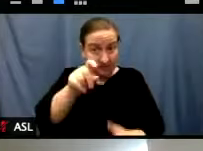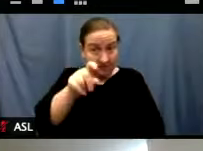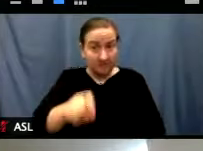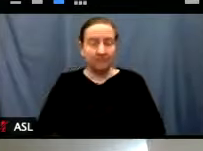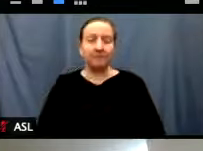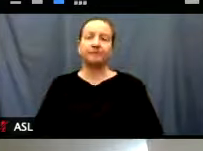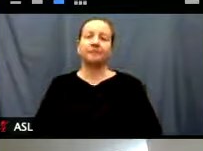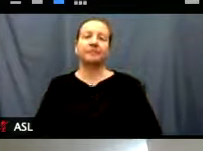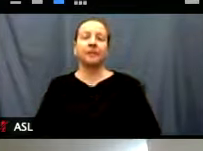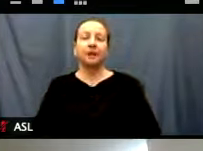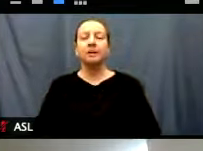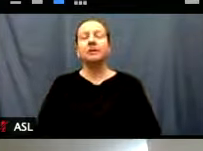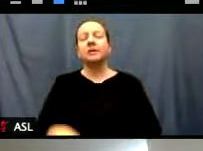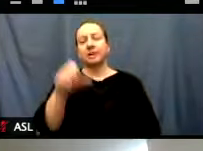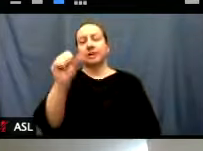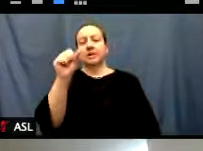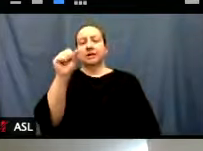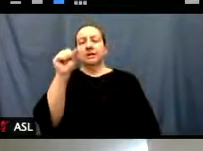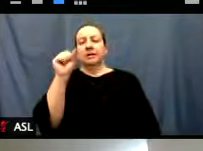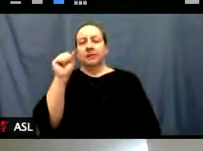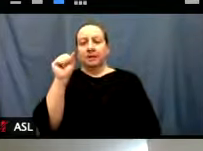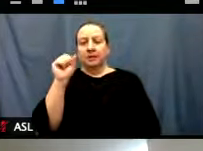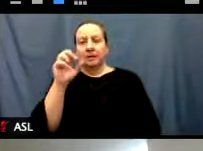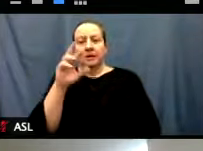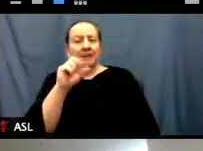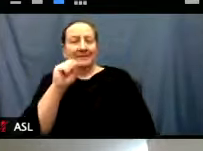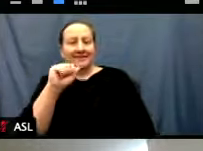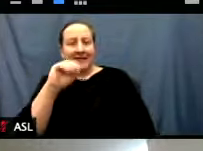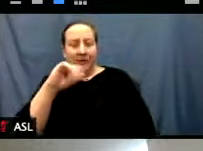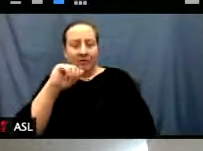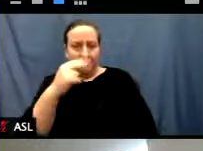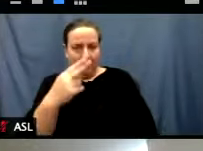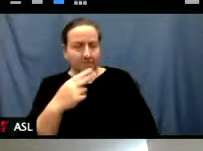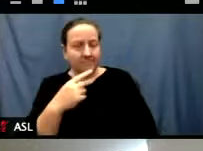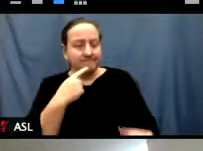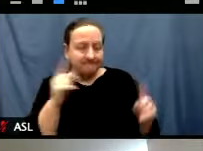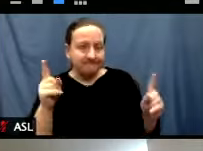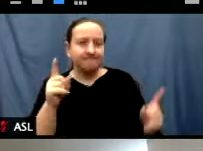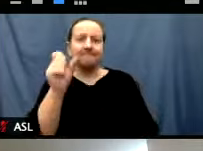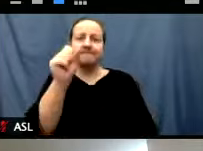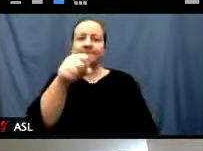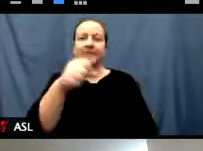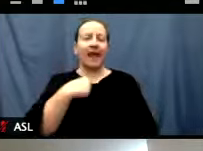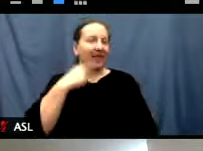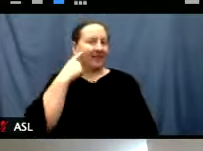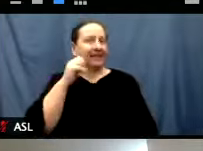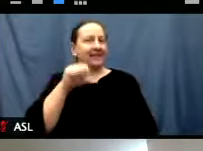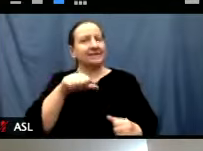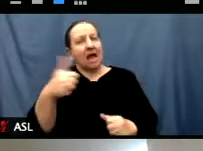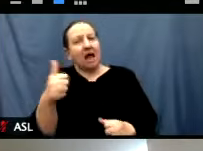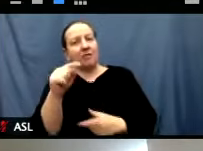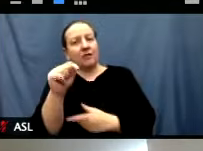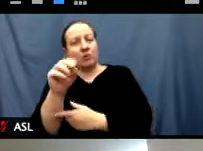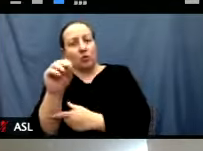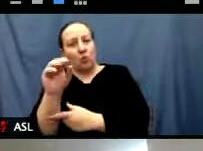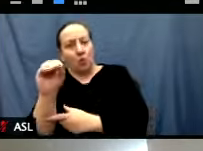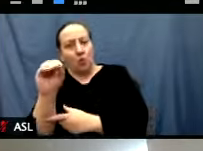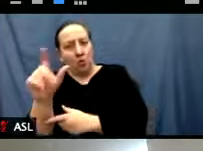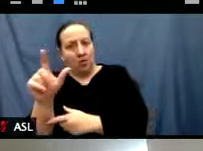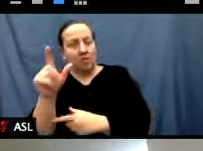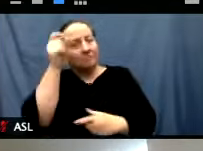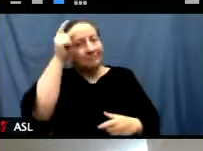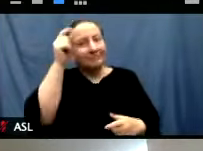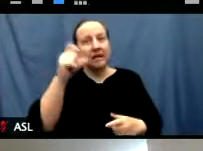Yeah, absolutely. So I think this is, again, another tool in the toolbox. It doesn't replace